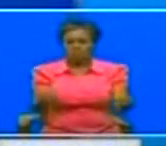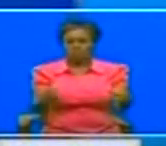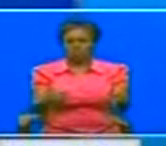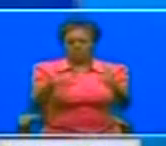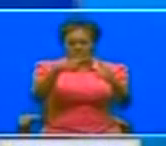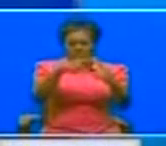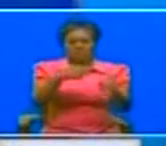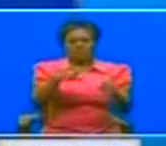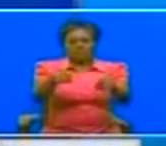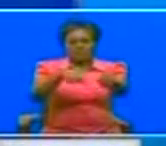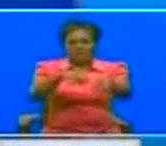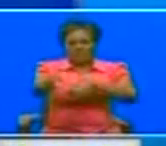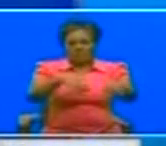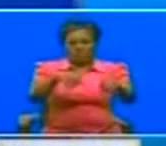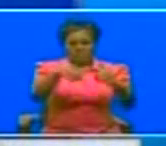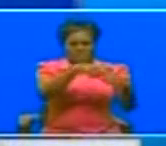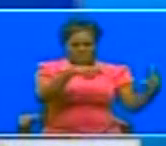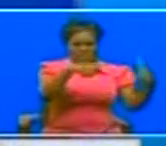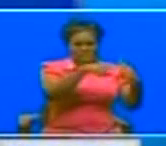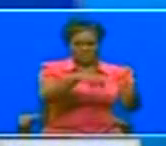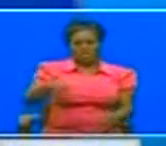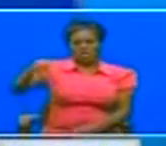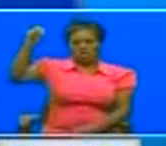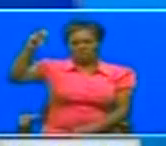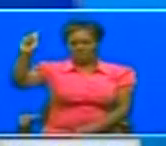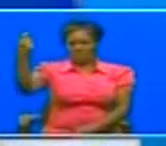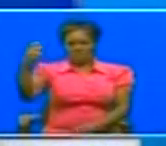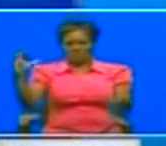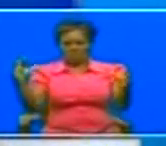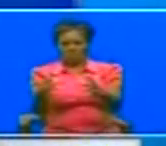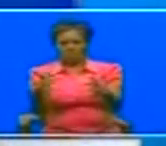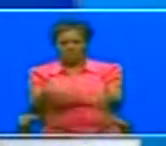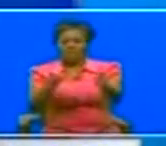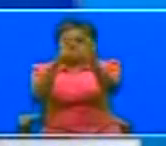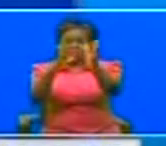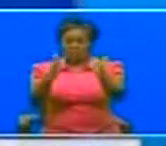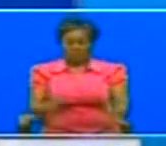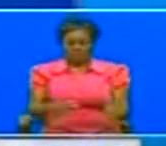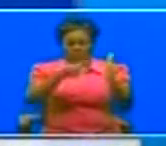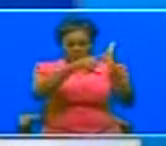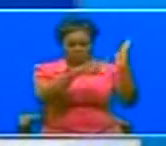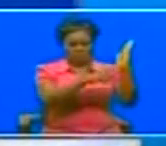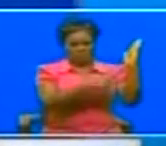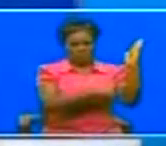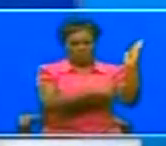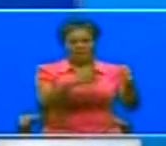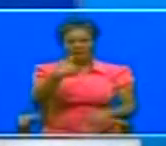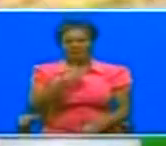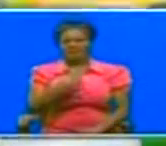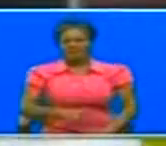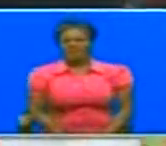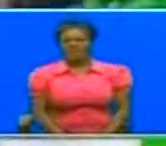frequent cattle raids and killings between the northern Kenya communities. Francis Ontomwa has the details.